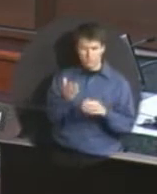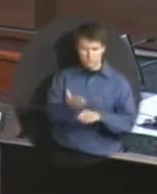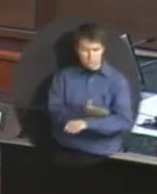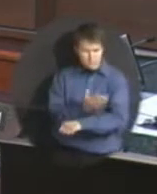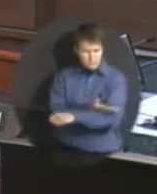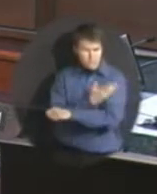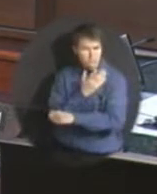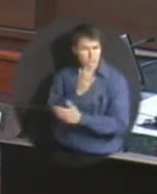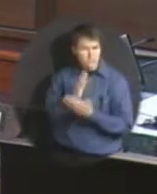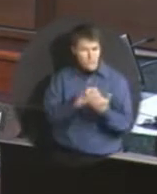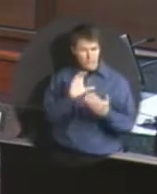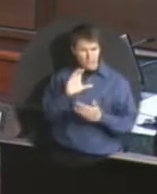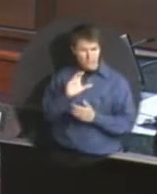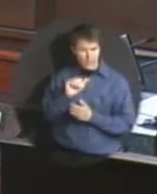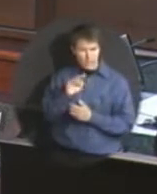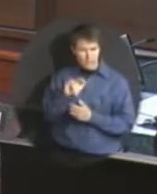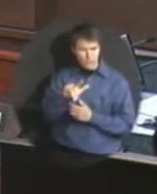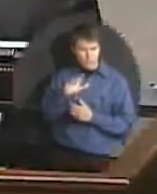that we have?